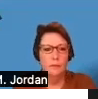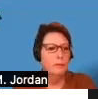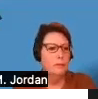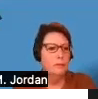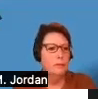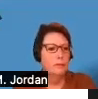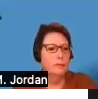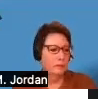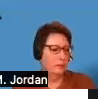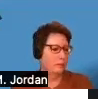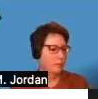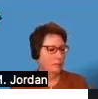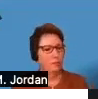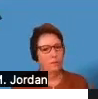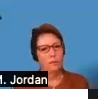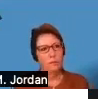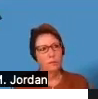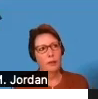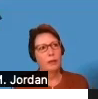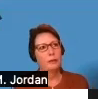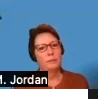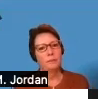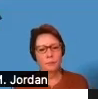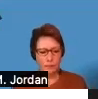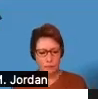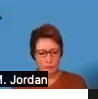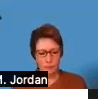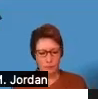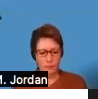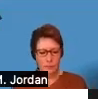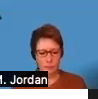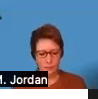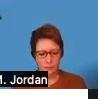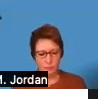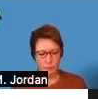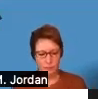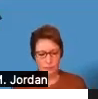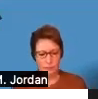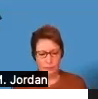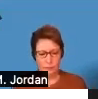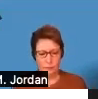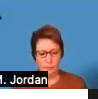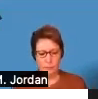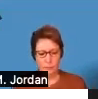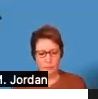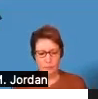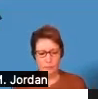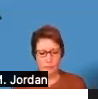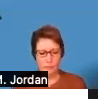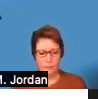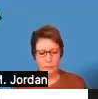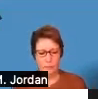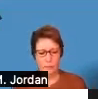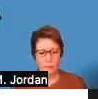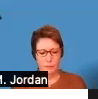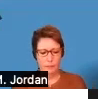behavioral health. And this was obviously further compounded during the COVID pandemic. And so to address this